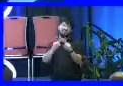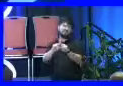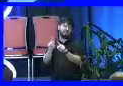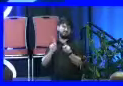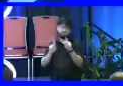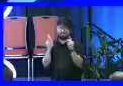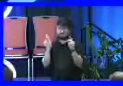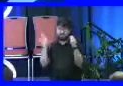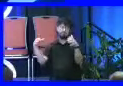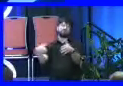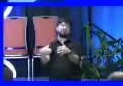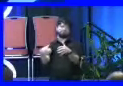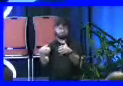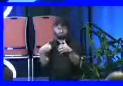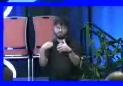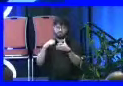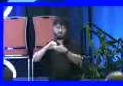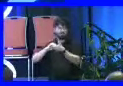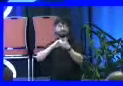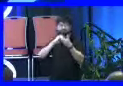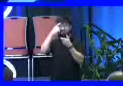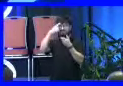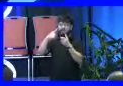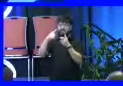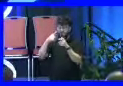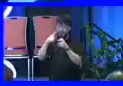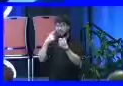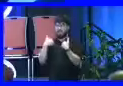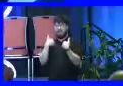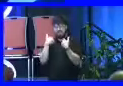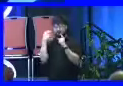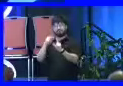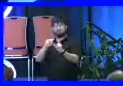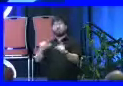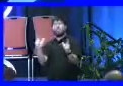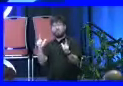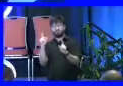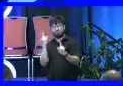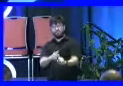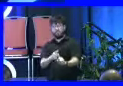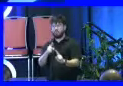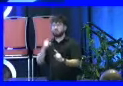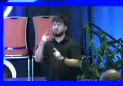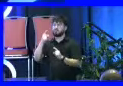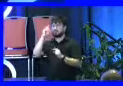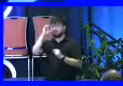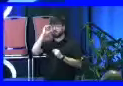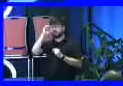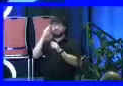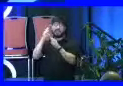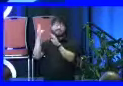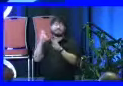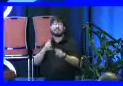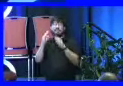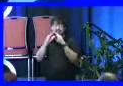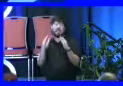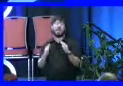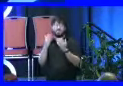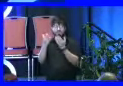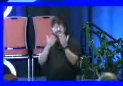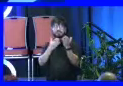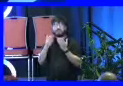together data sectors to achieve a big picture goal, like streamlining housing services and supports